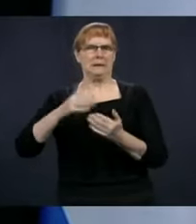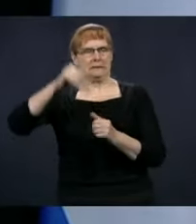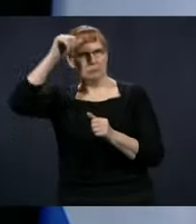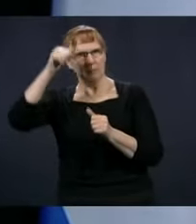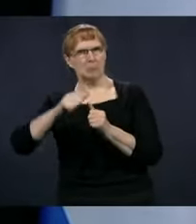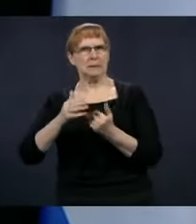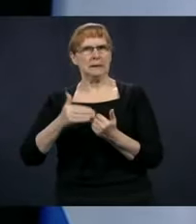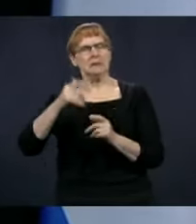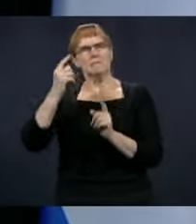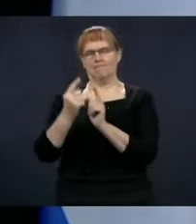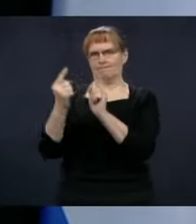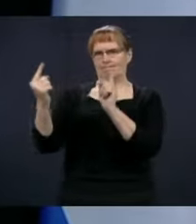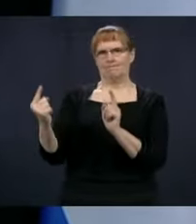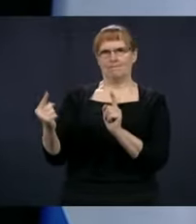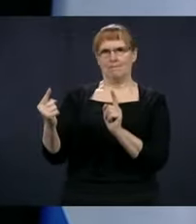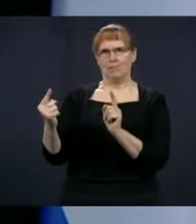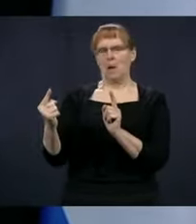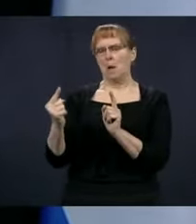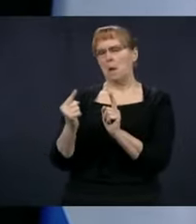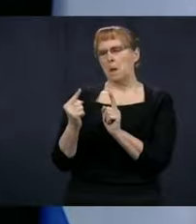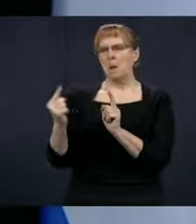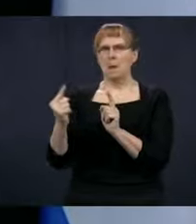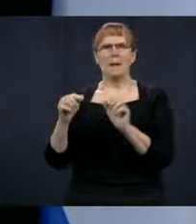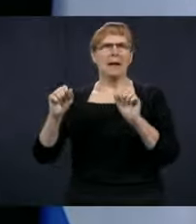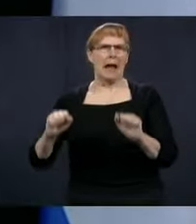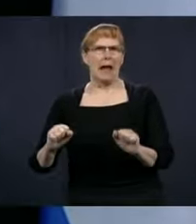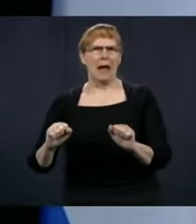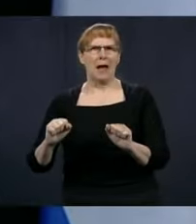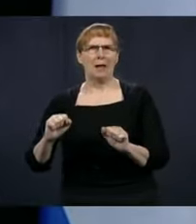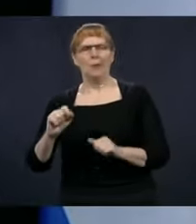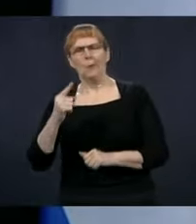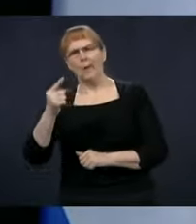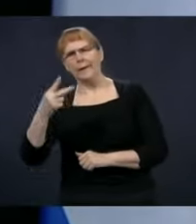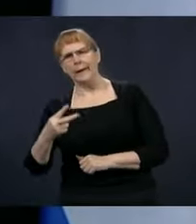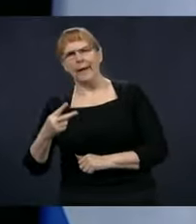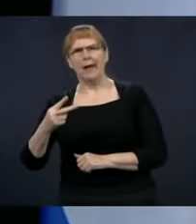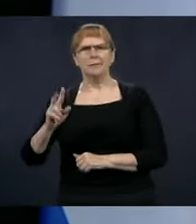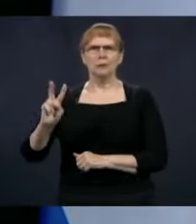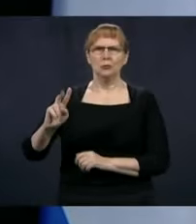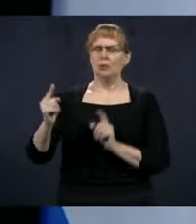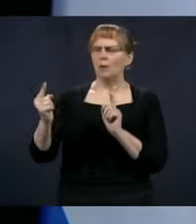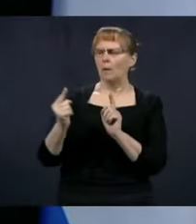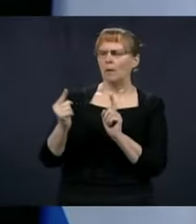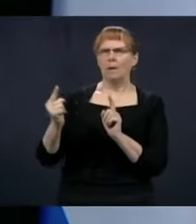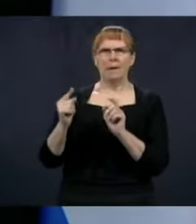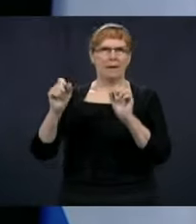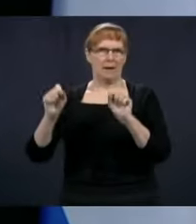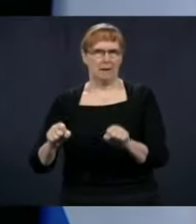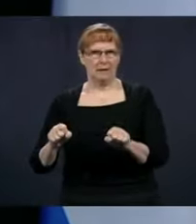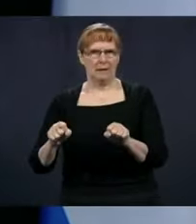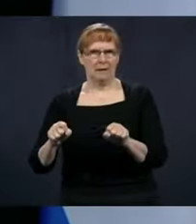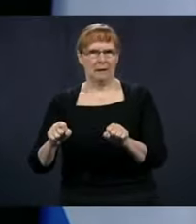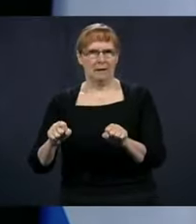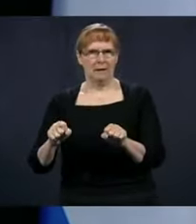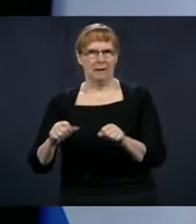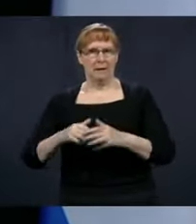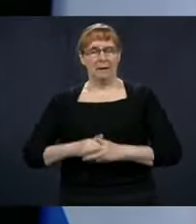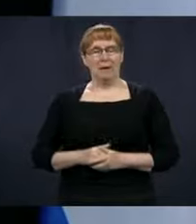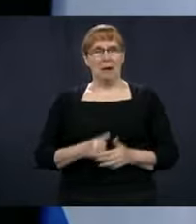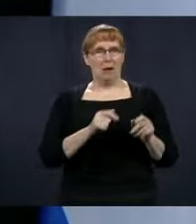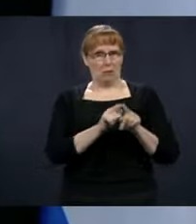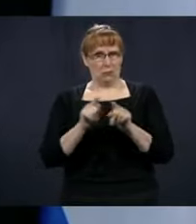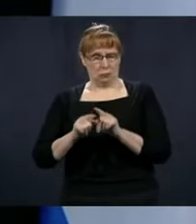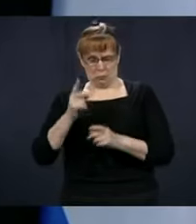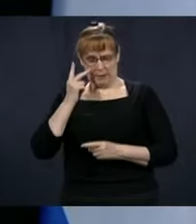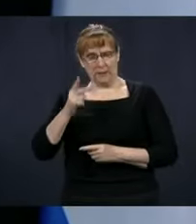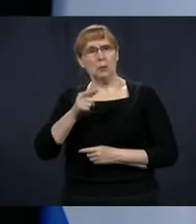what happens with low-risk people, which is young people who are not. So it's why probably things are going to